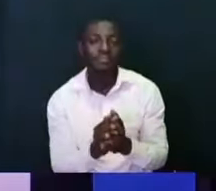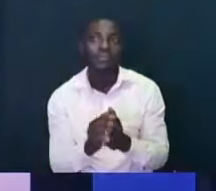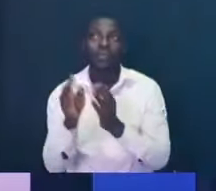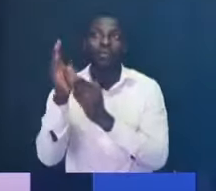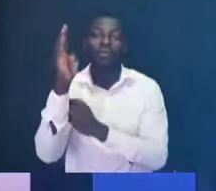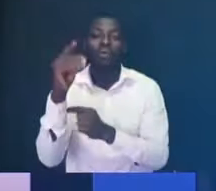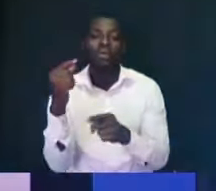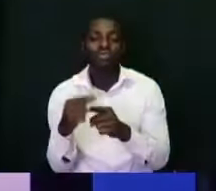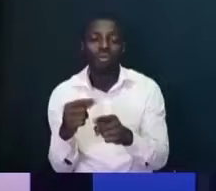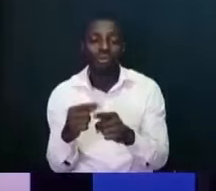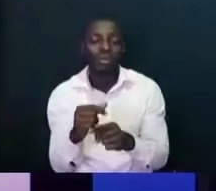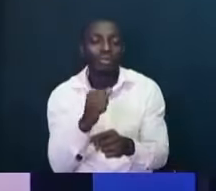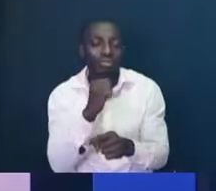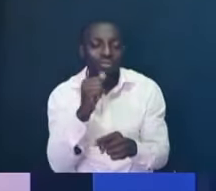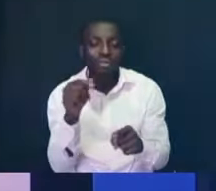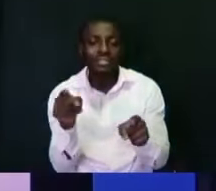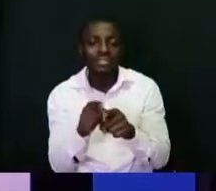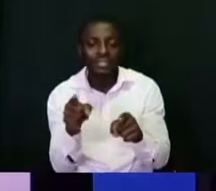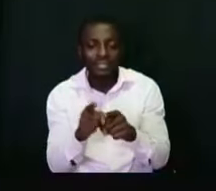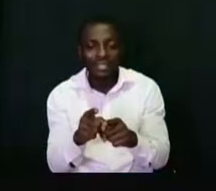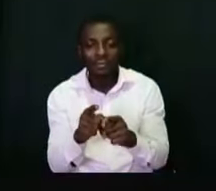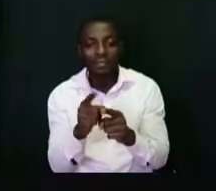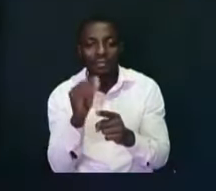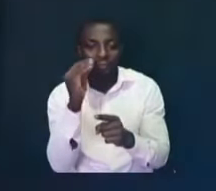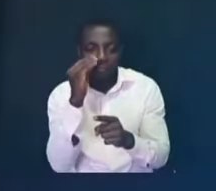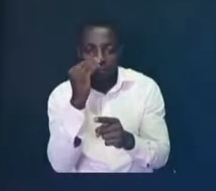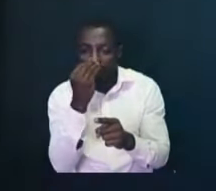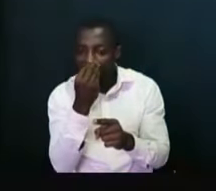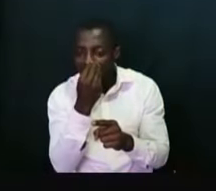is not like pulling grains,